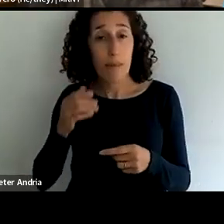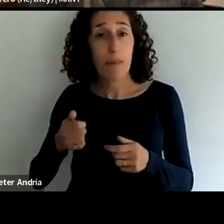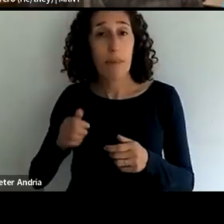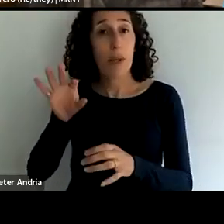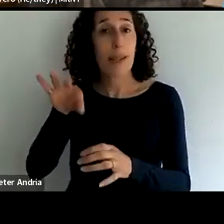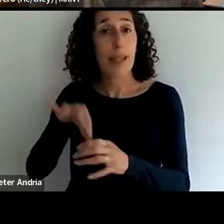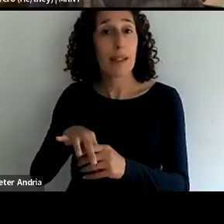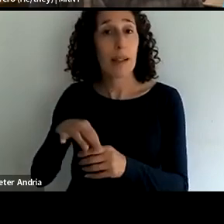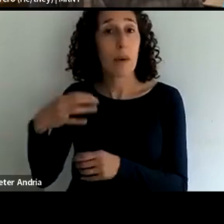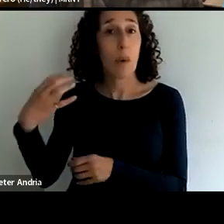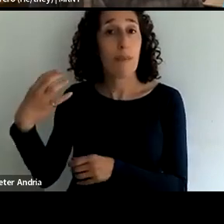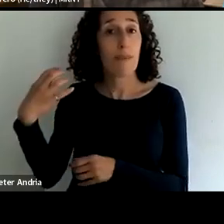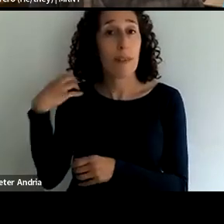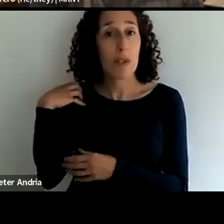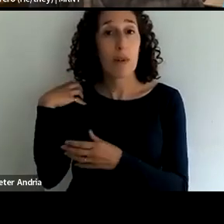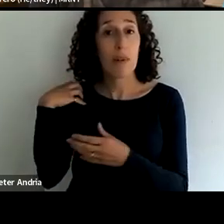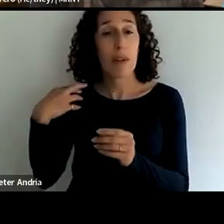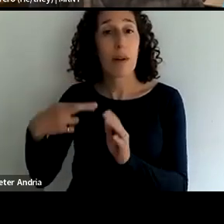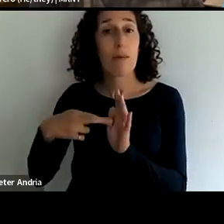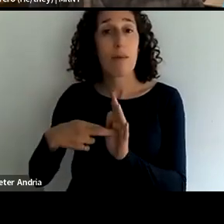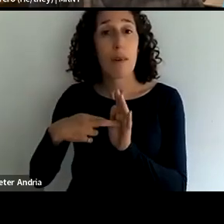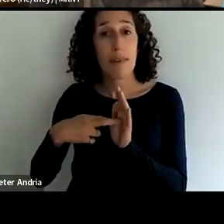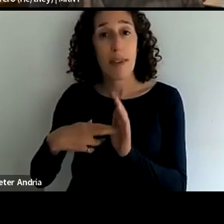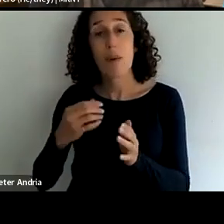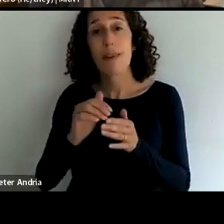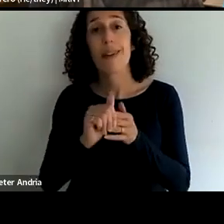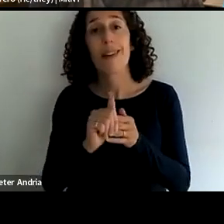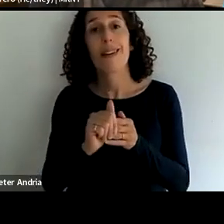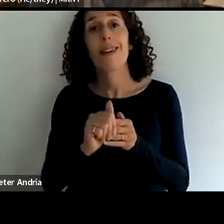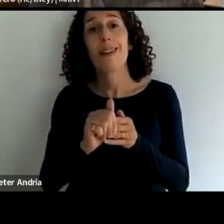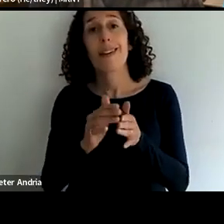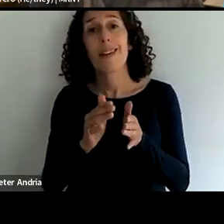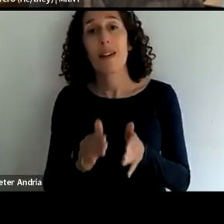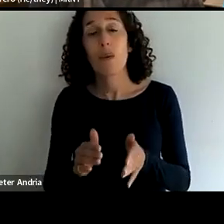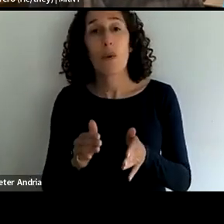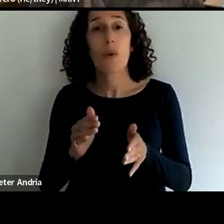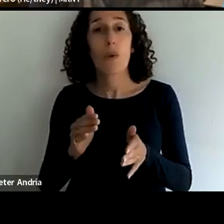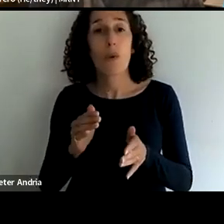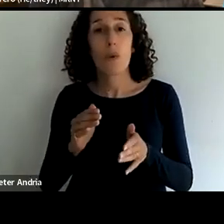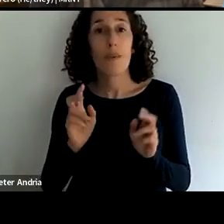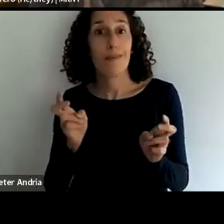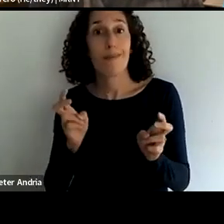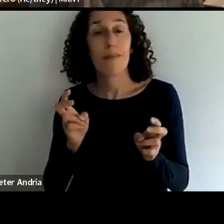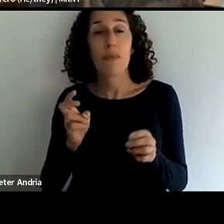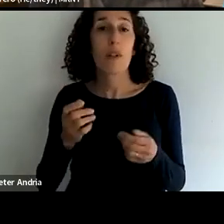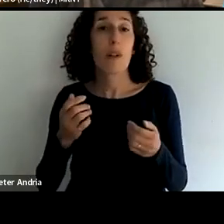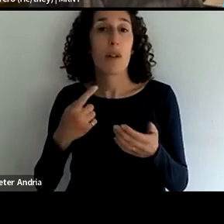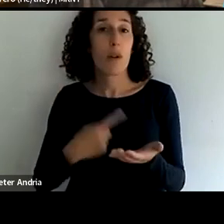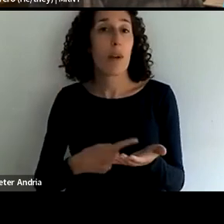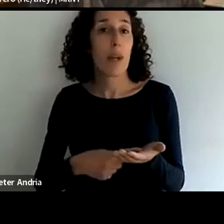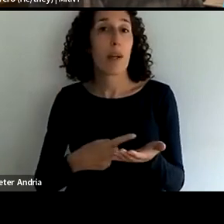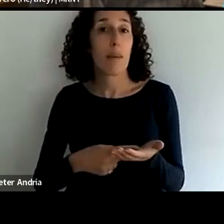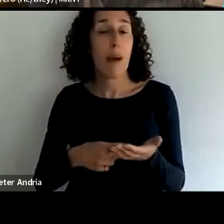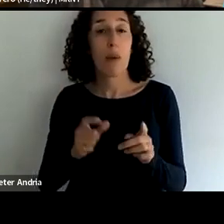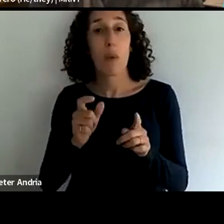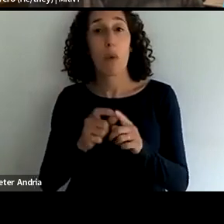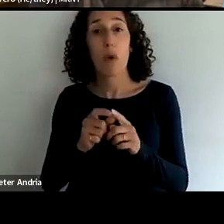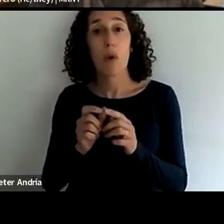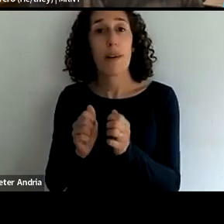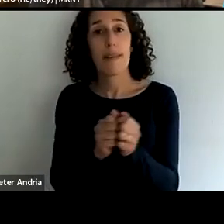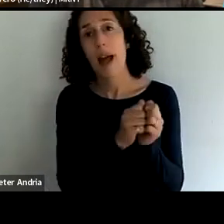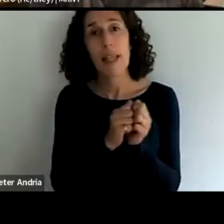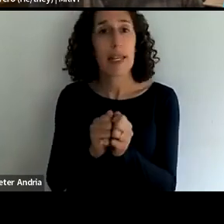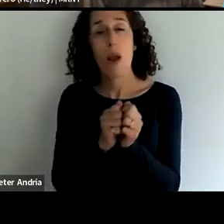representatives and so-called leaders at the forefront of our civil rights movement talking about solidarity, I